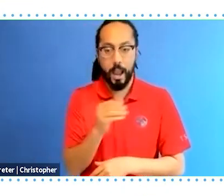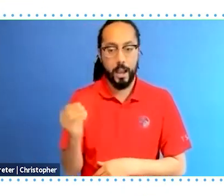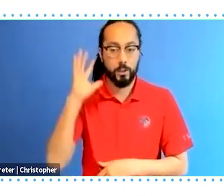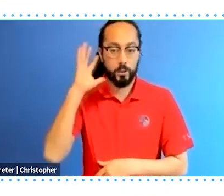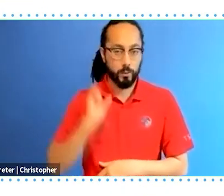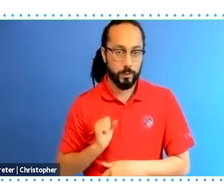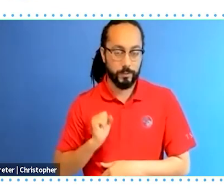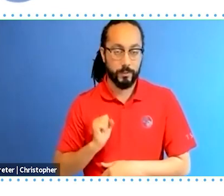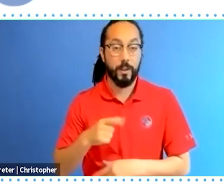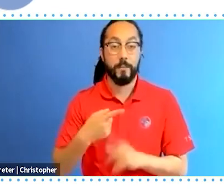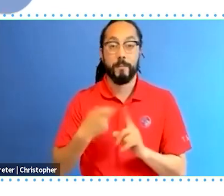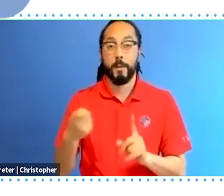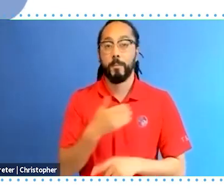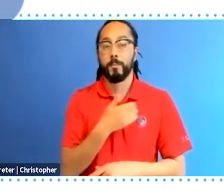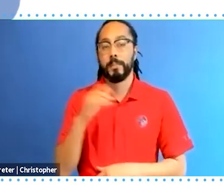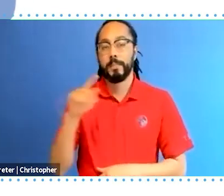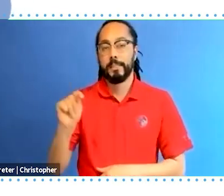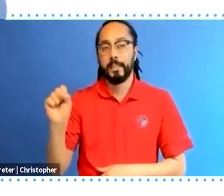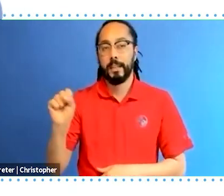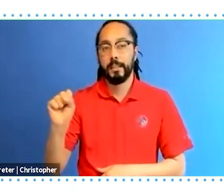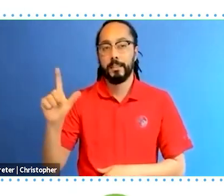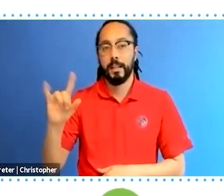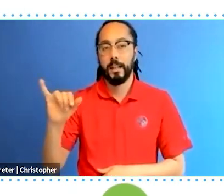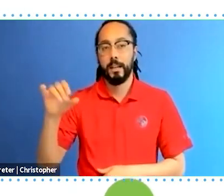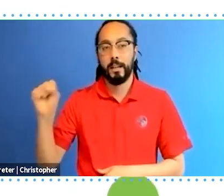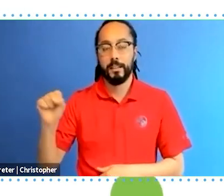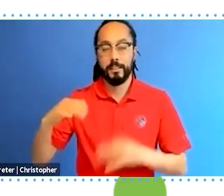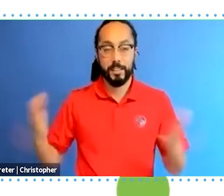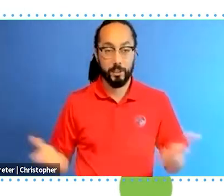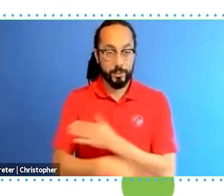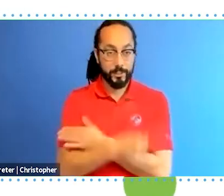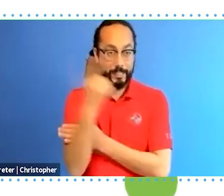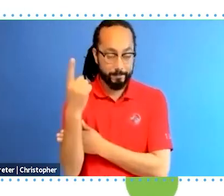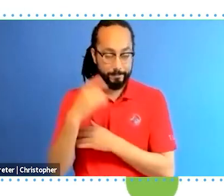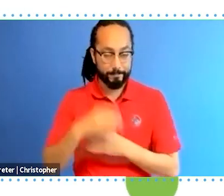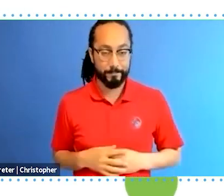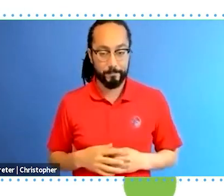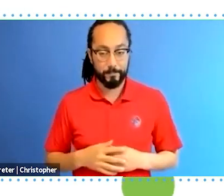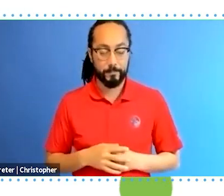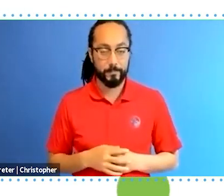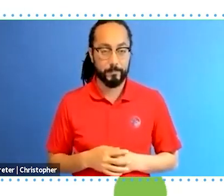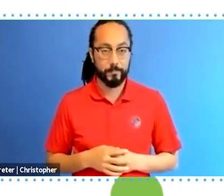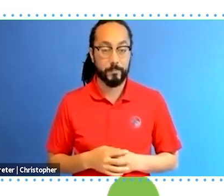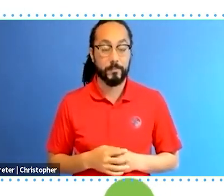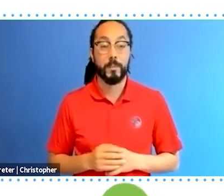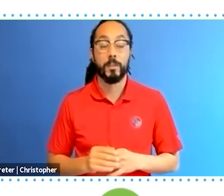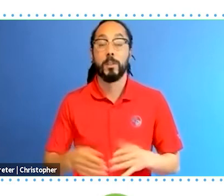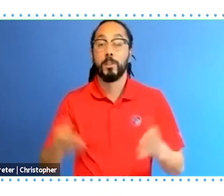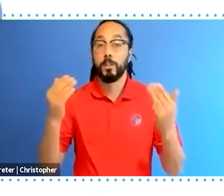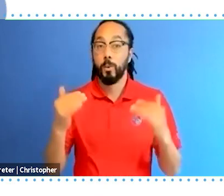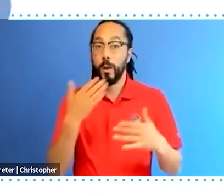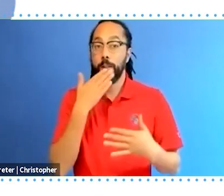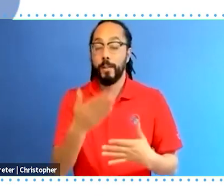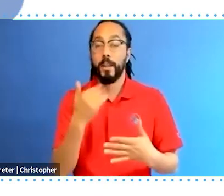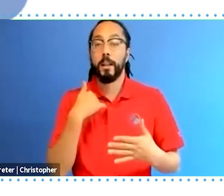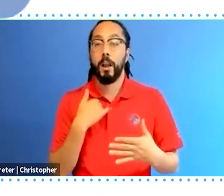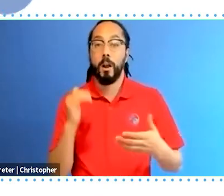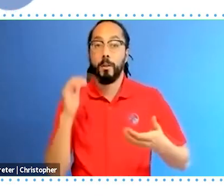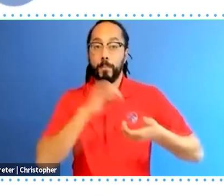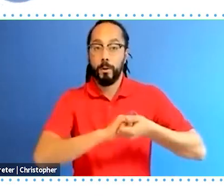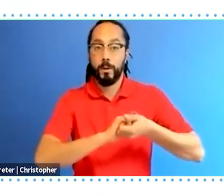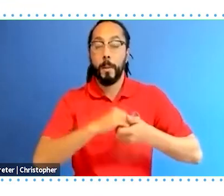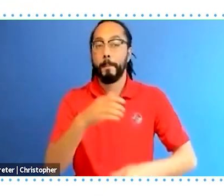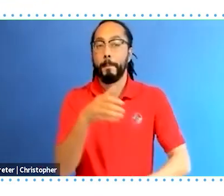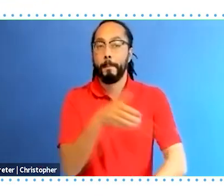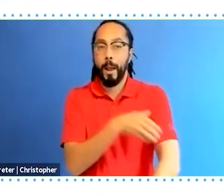today. Finally, I'd like to thank the Speaker Series presenting partner, Power Corporation of Canada, for your support in